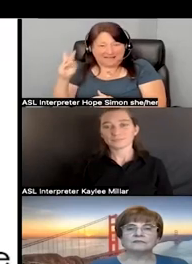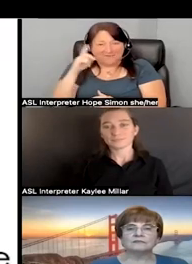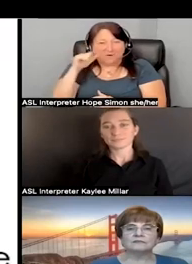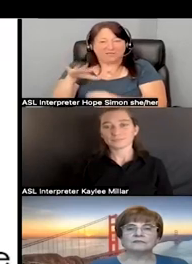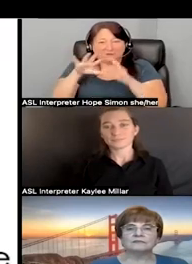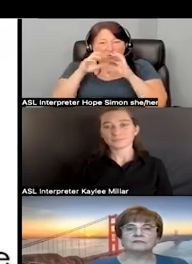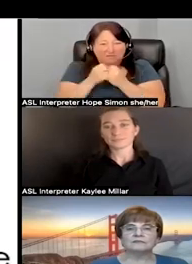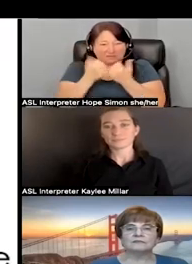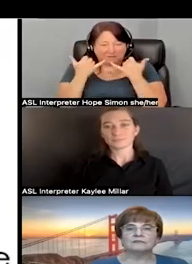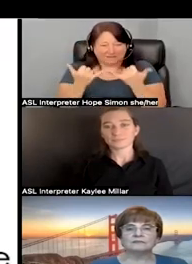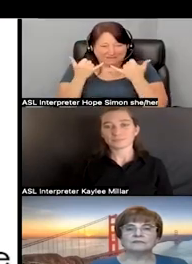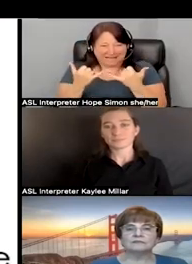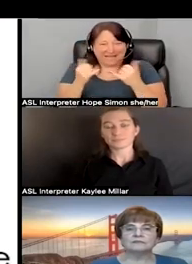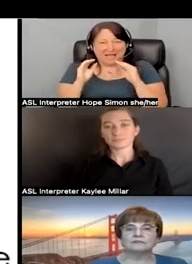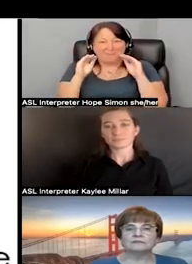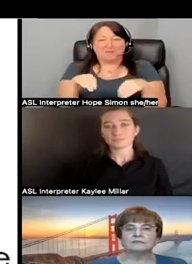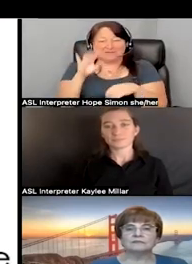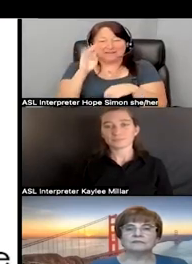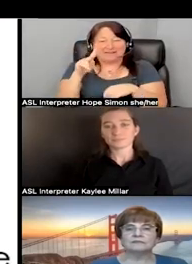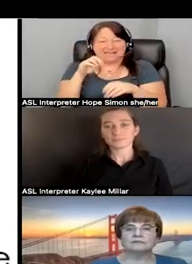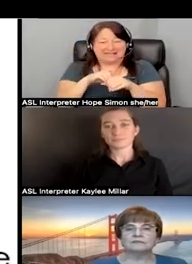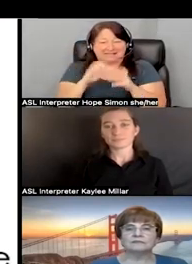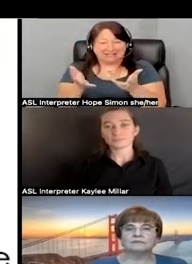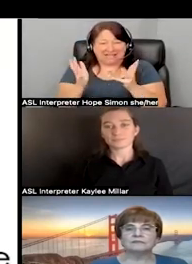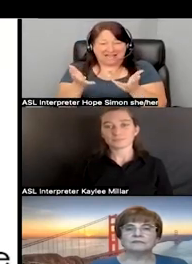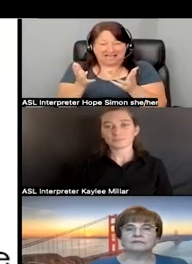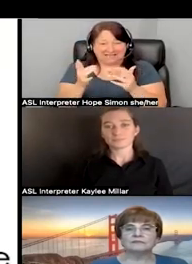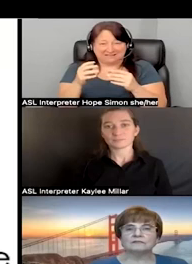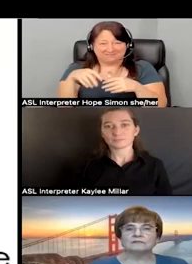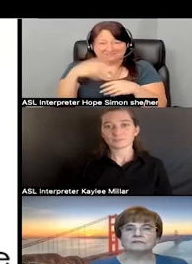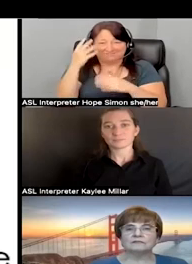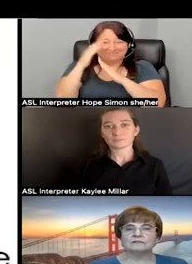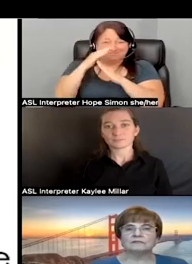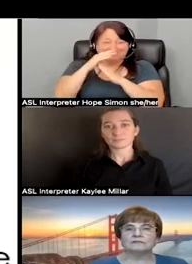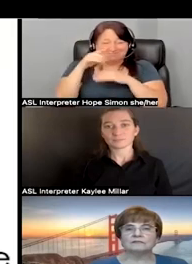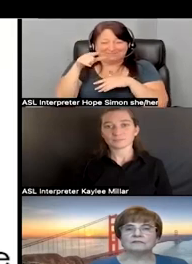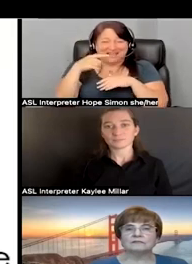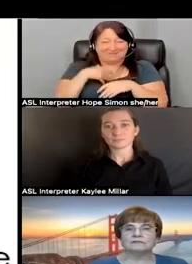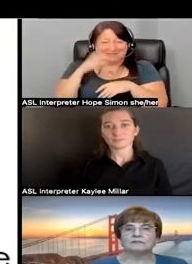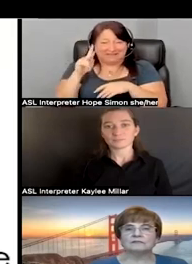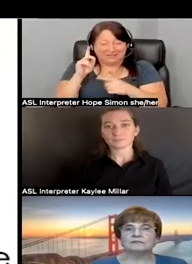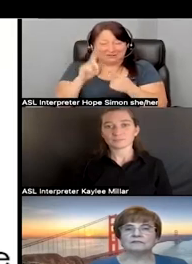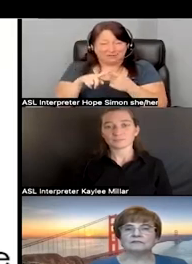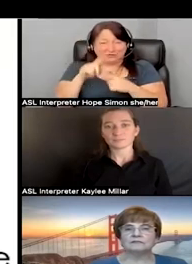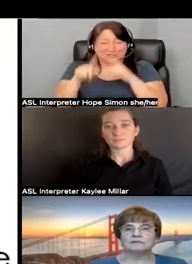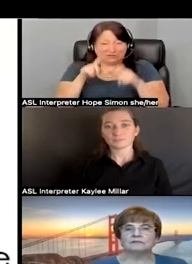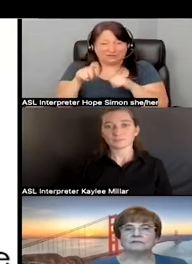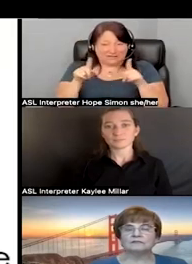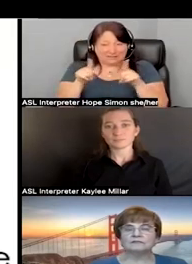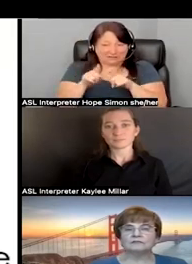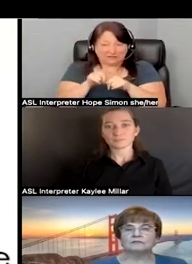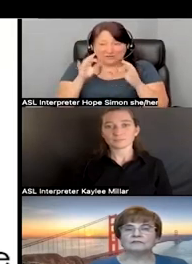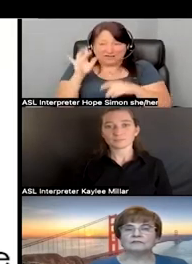workshop today, I put the link in the chat a little further up. That does have the link to the survey too. So if you want to just